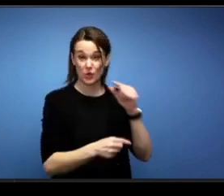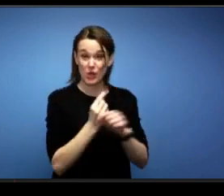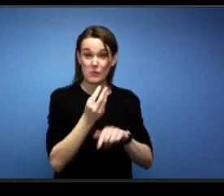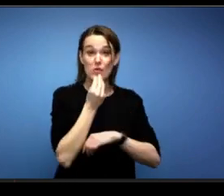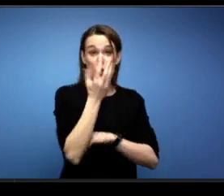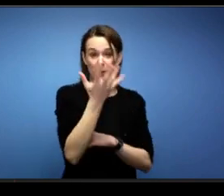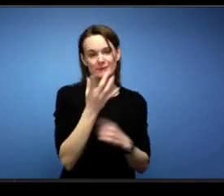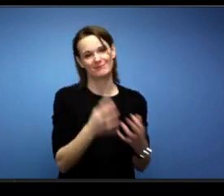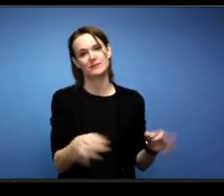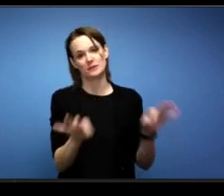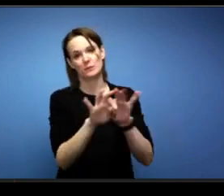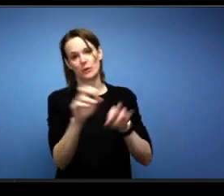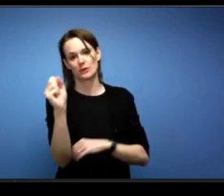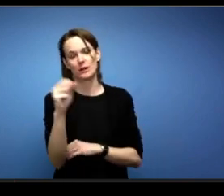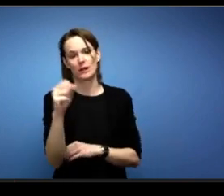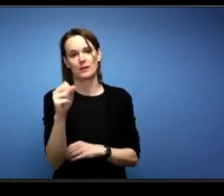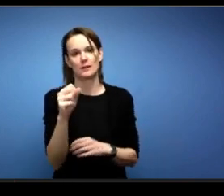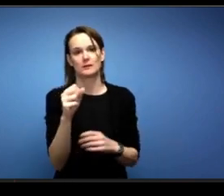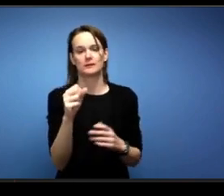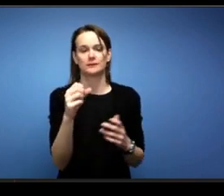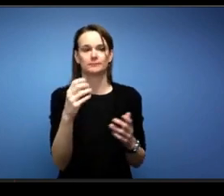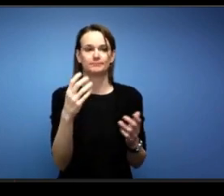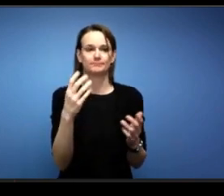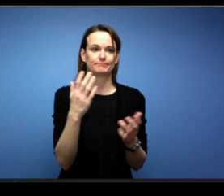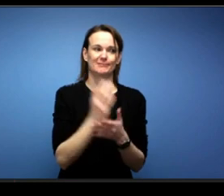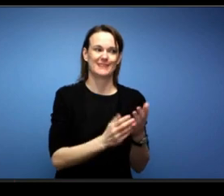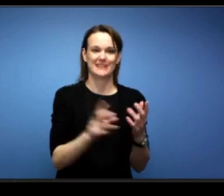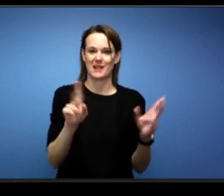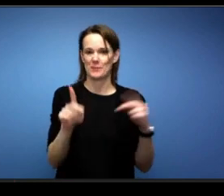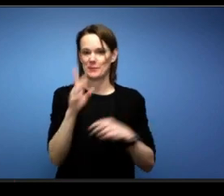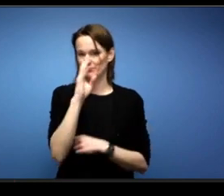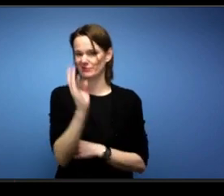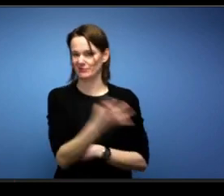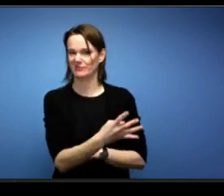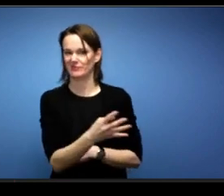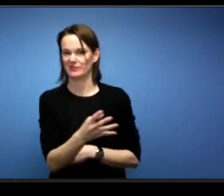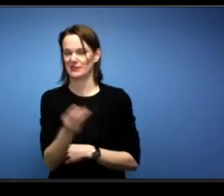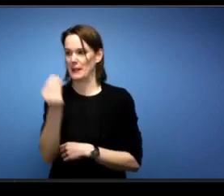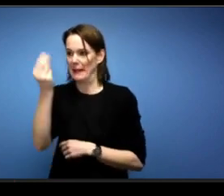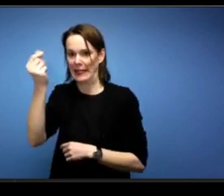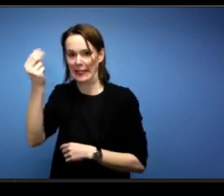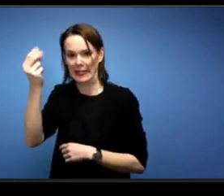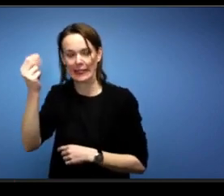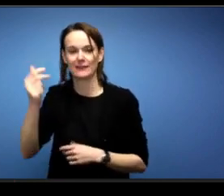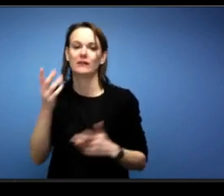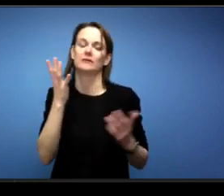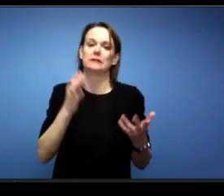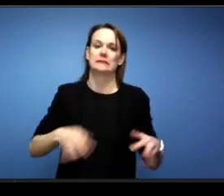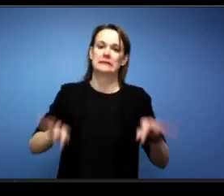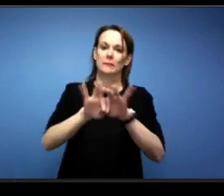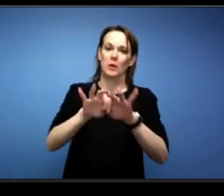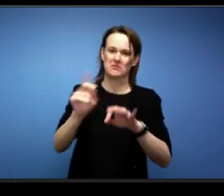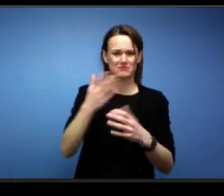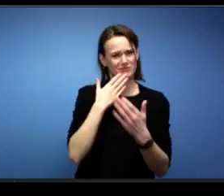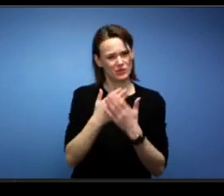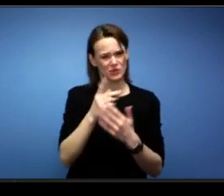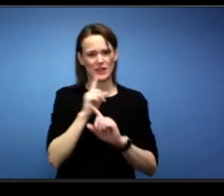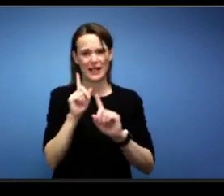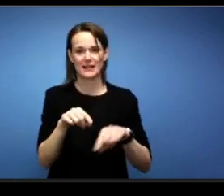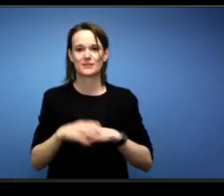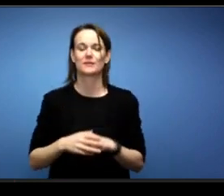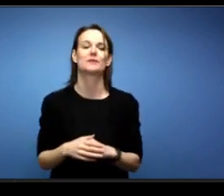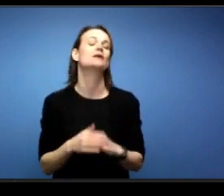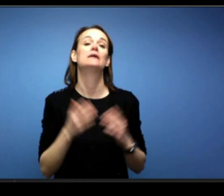warming is a big thing that some people are not acknowledging. So it's really good that you're able to do that. So thank you for that